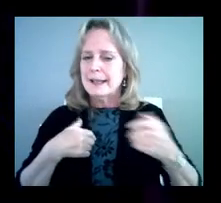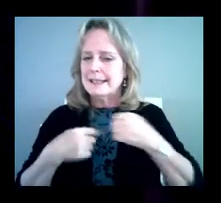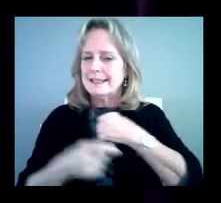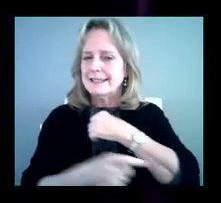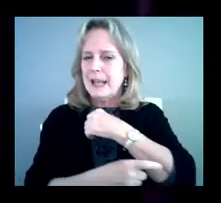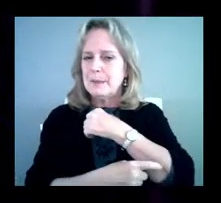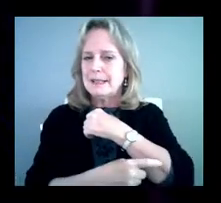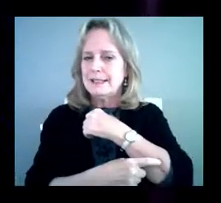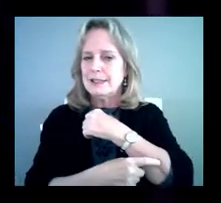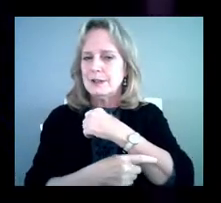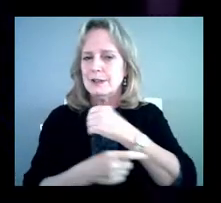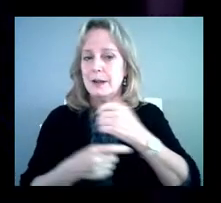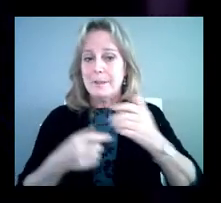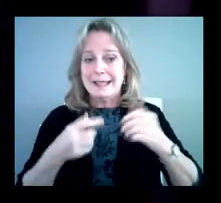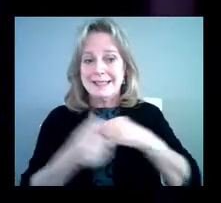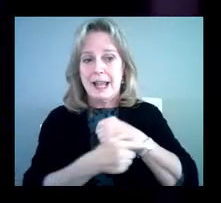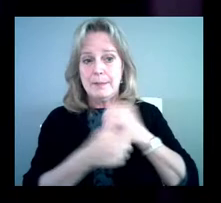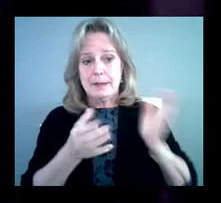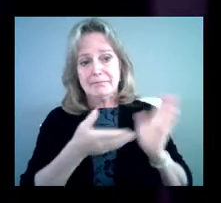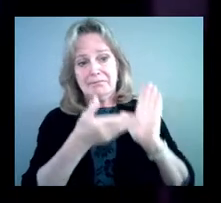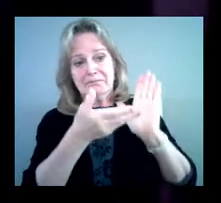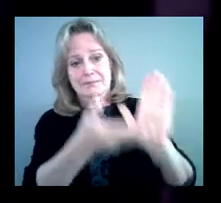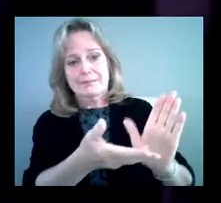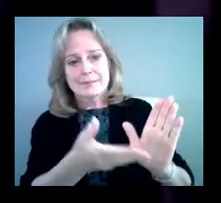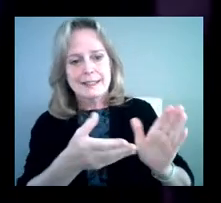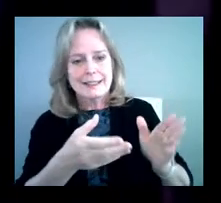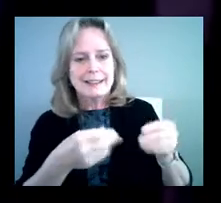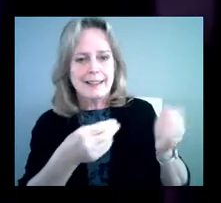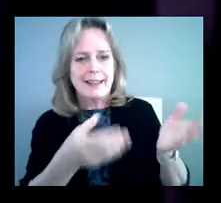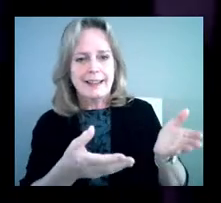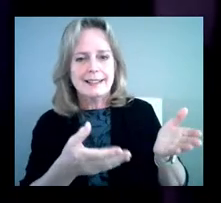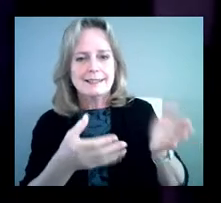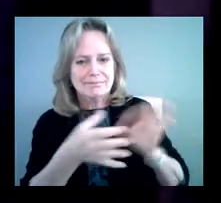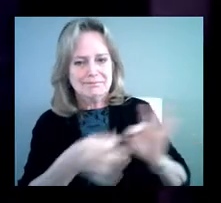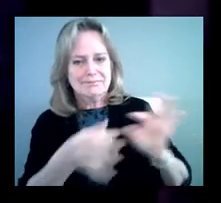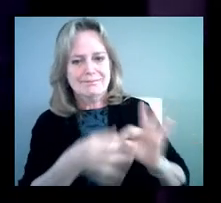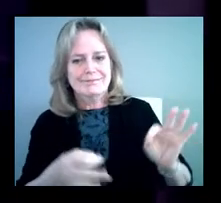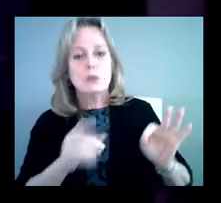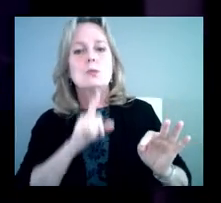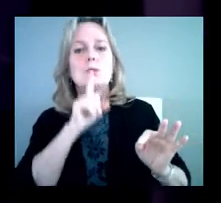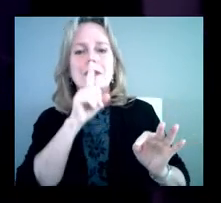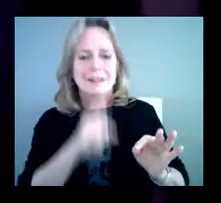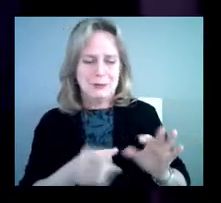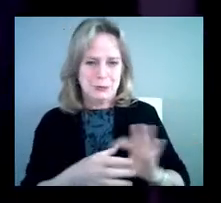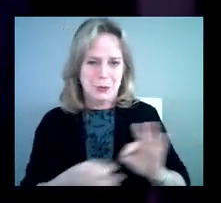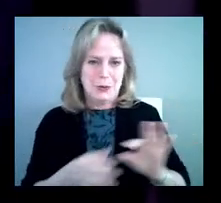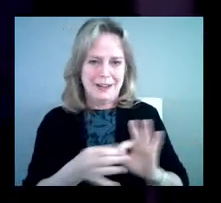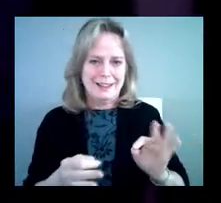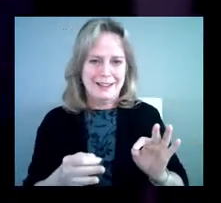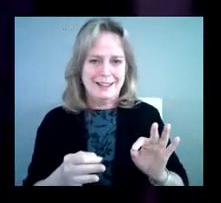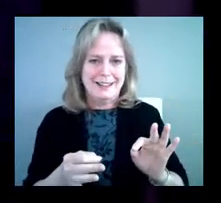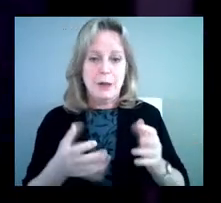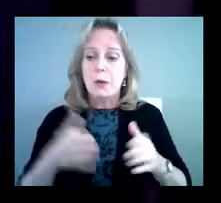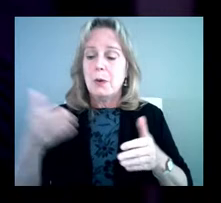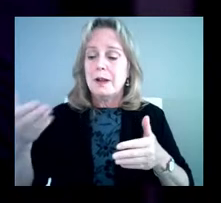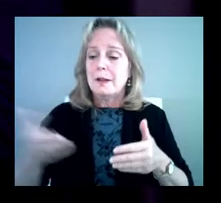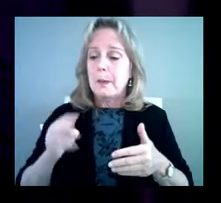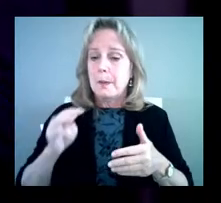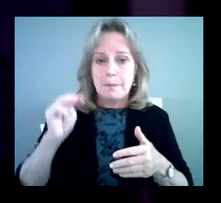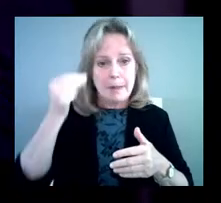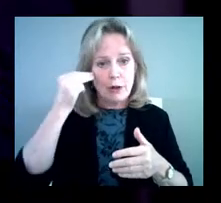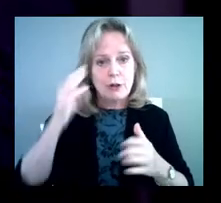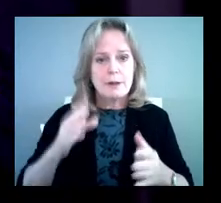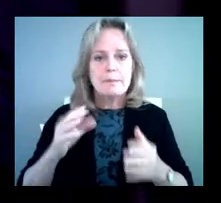to yield my time to them, and they can tell the real story. I do want to welcome the mayor, Mayor Przycki, and members of